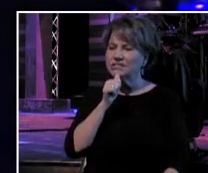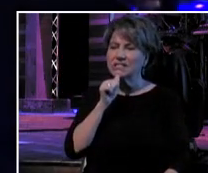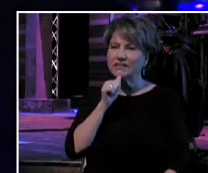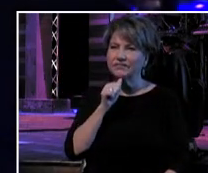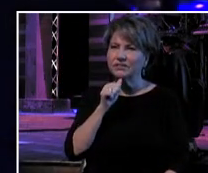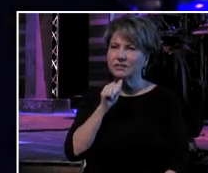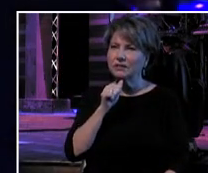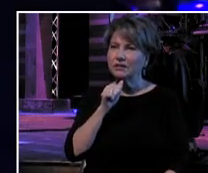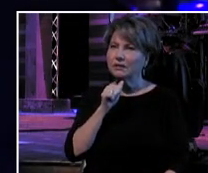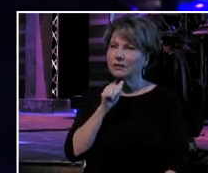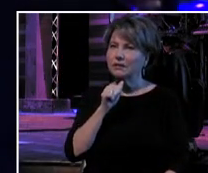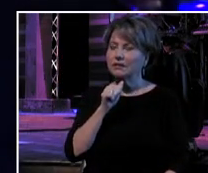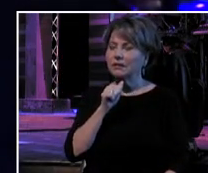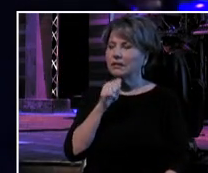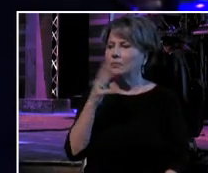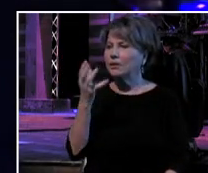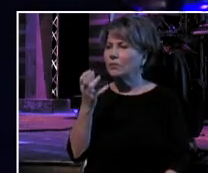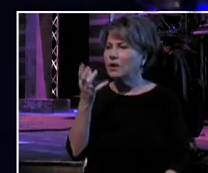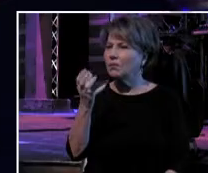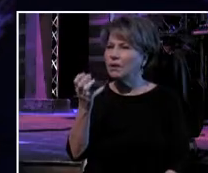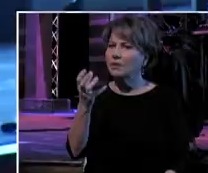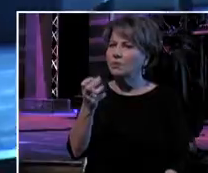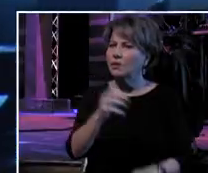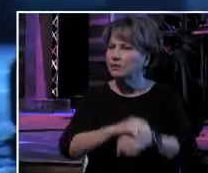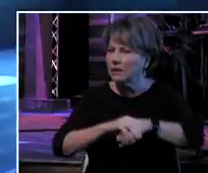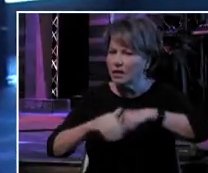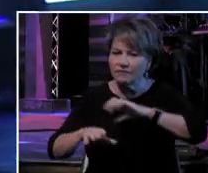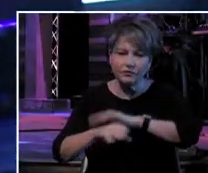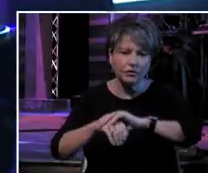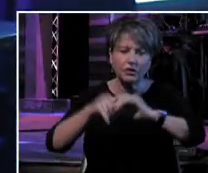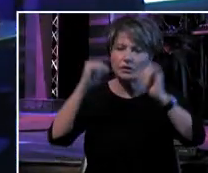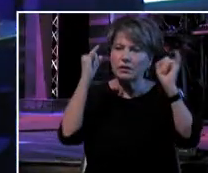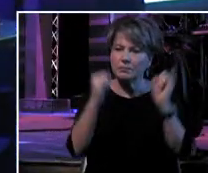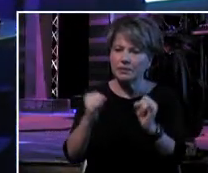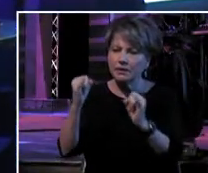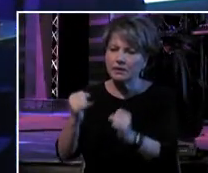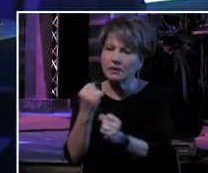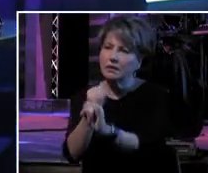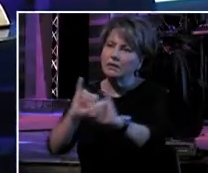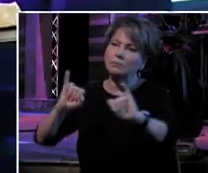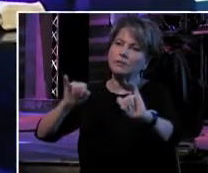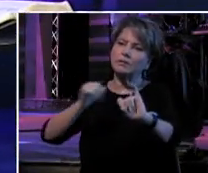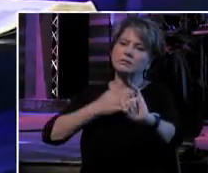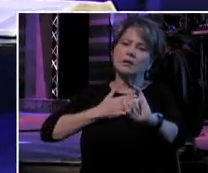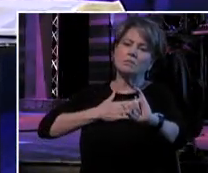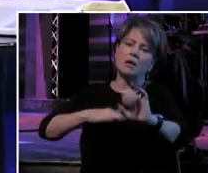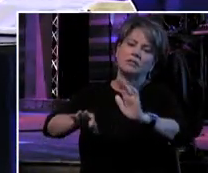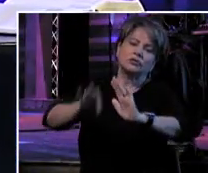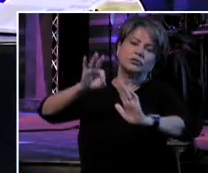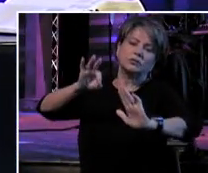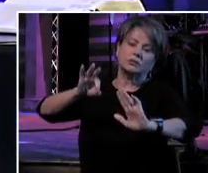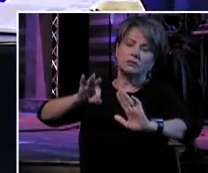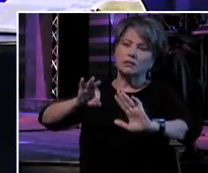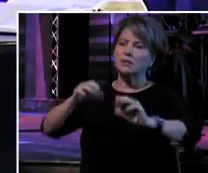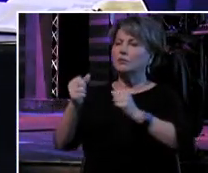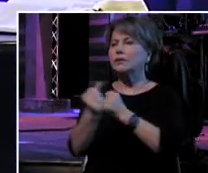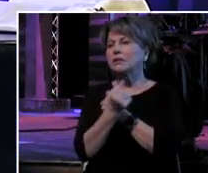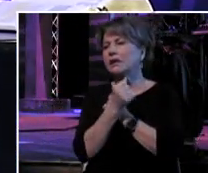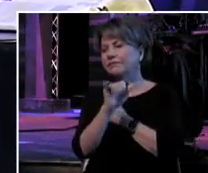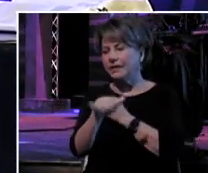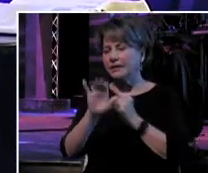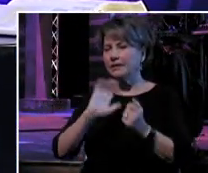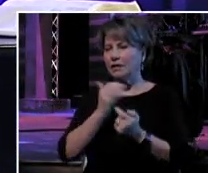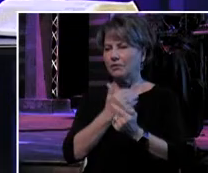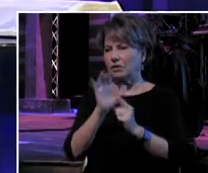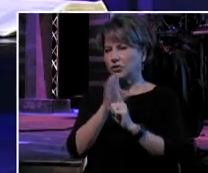to comfort and individualism and independence and choice. We love those things in our culture. And so when we go